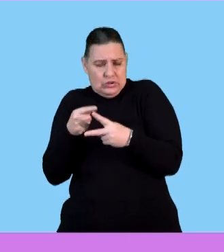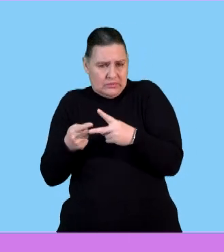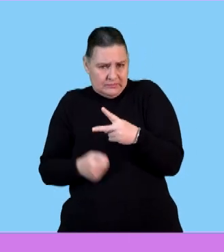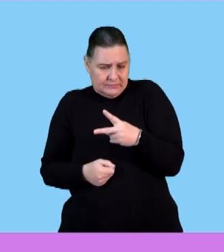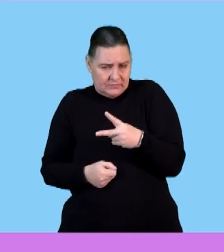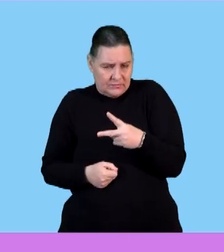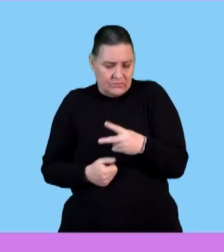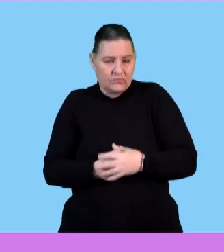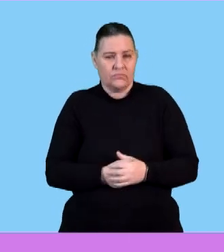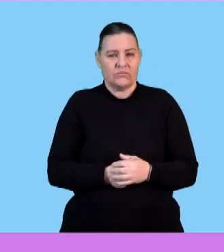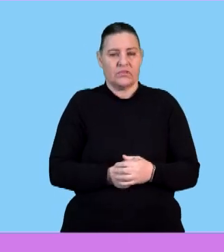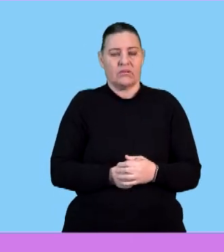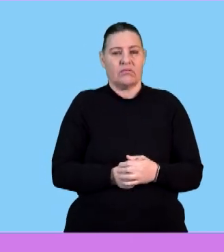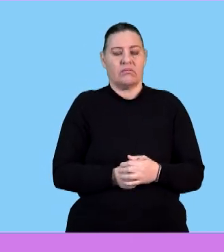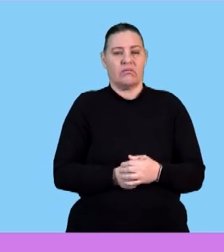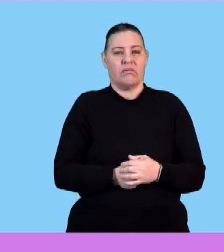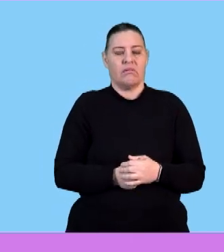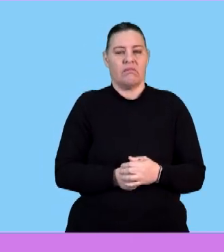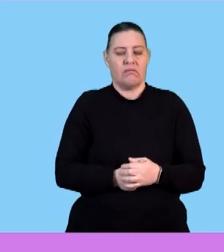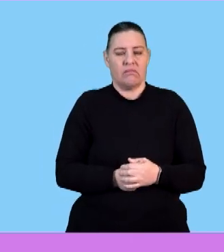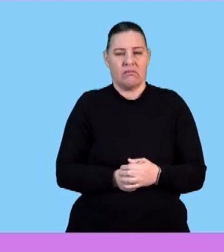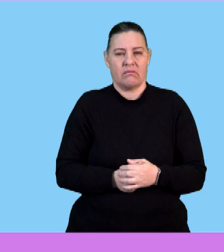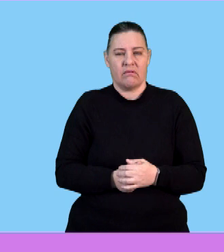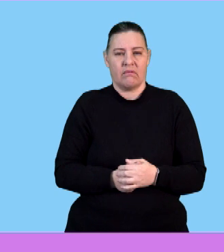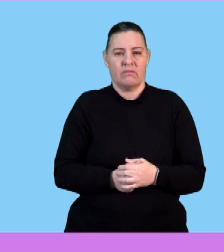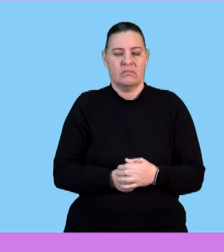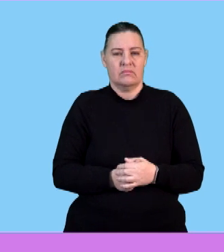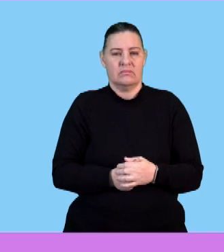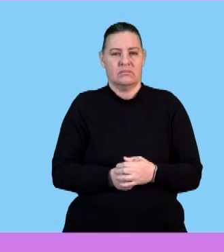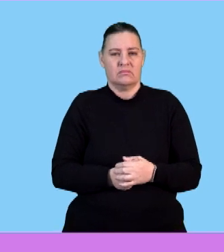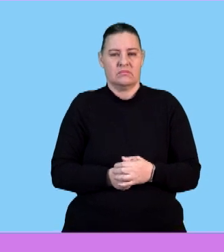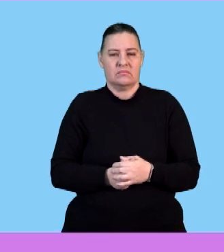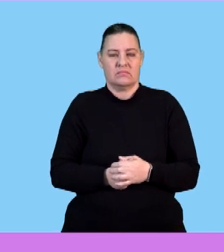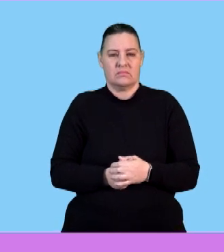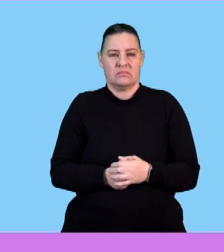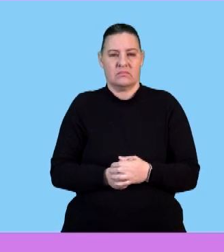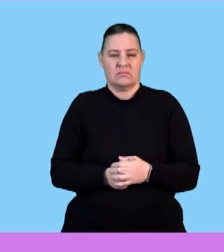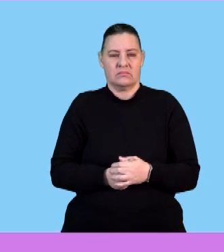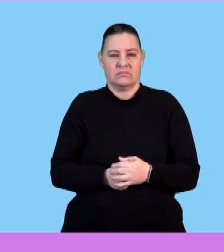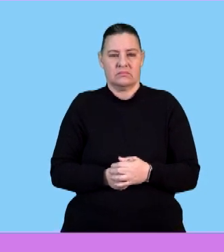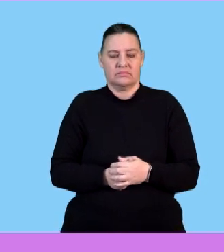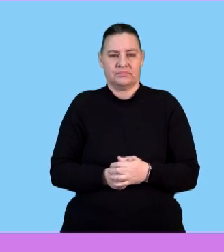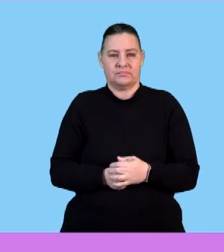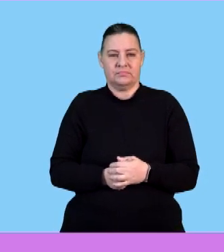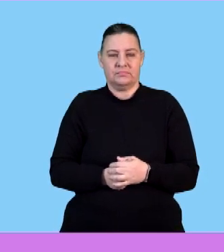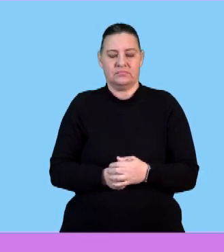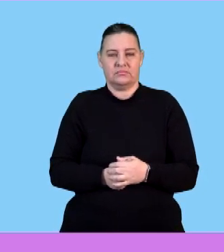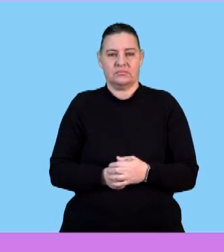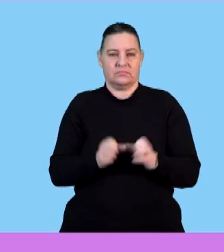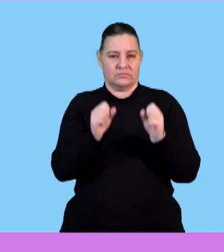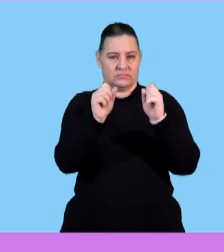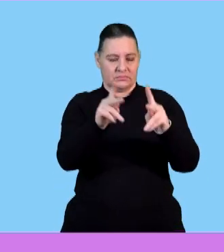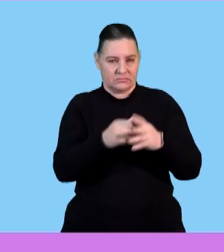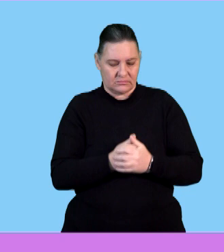is the price before VAT was added on, and the VAT amount.